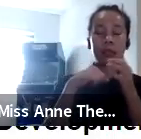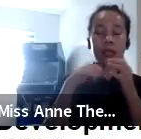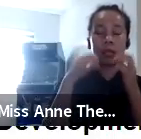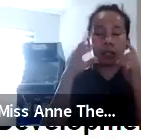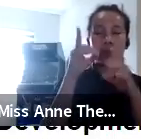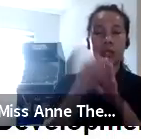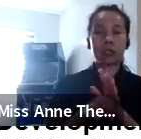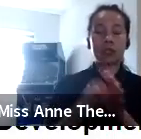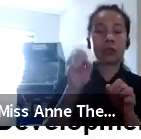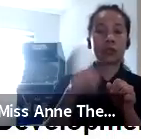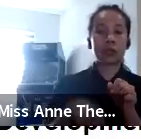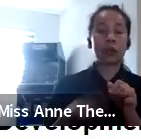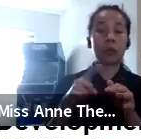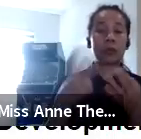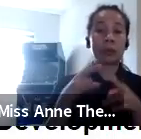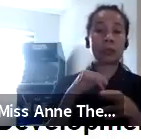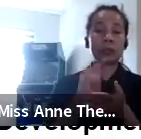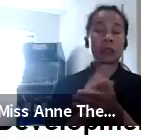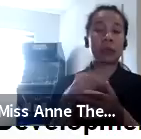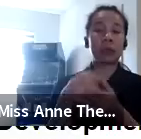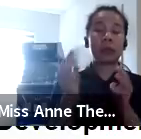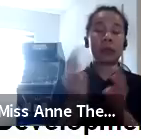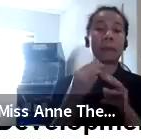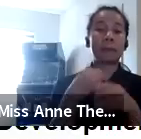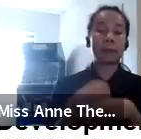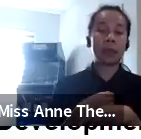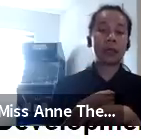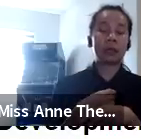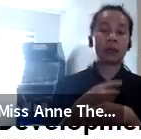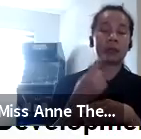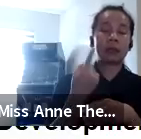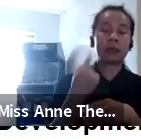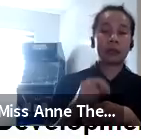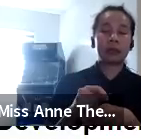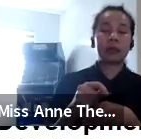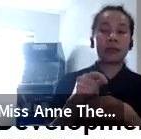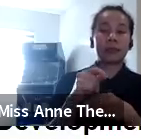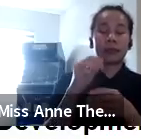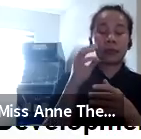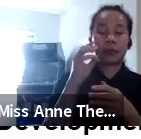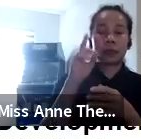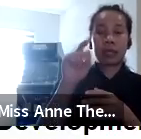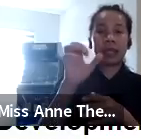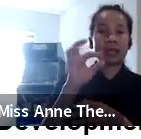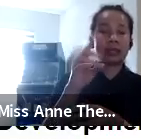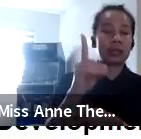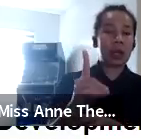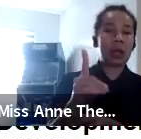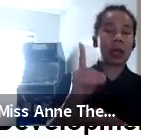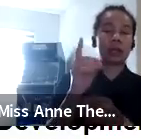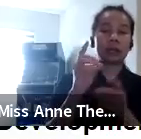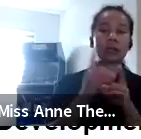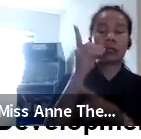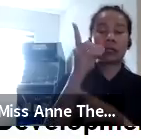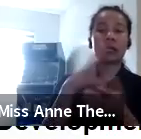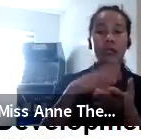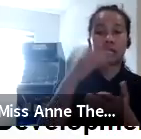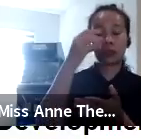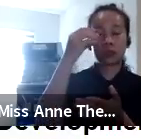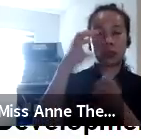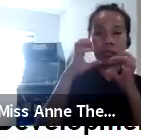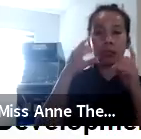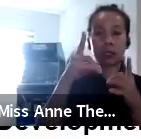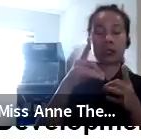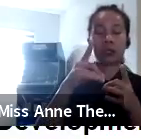the initial guidelines of TESDA on distance education programs. I was part of the team of TESDA Ad Cursa, the first